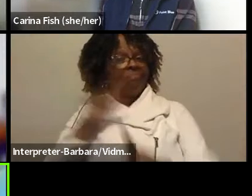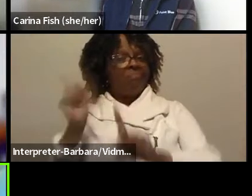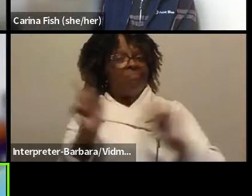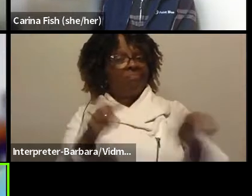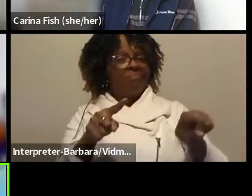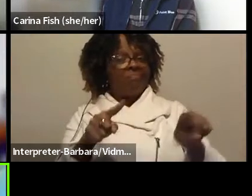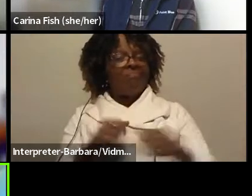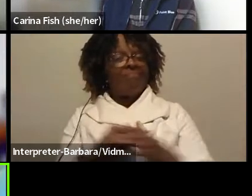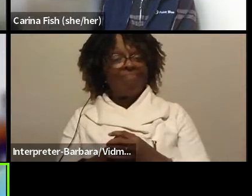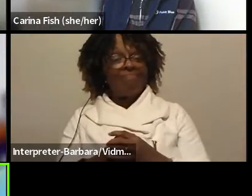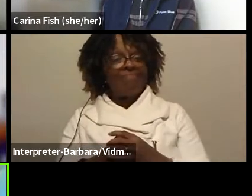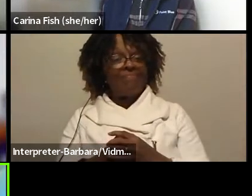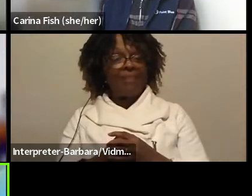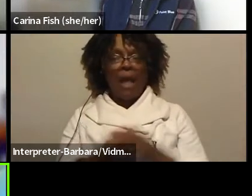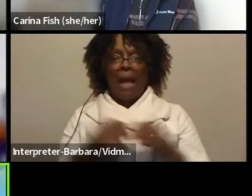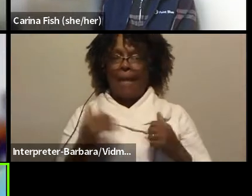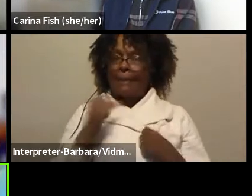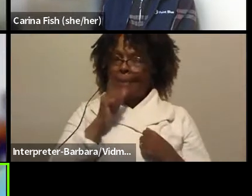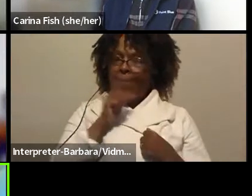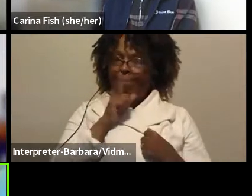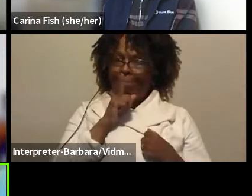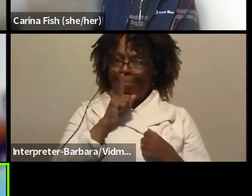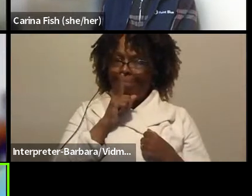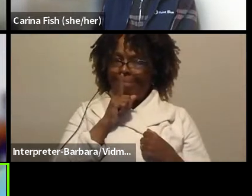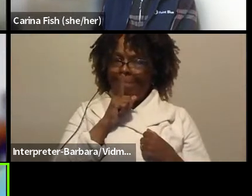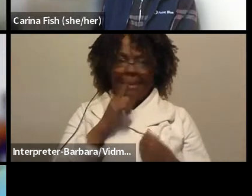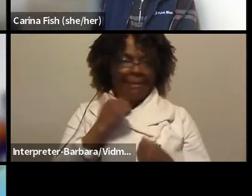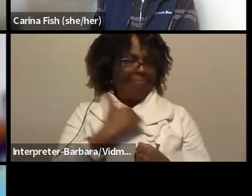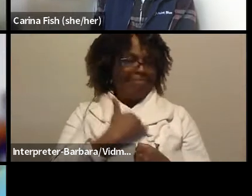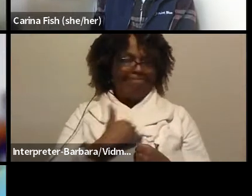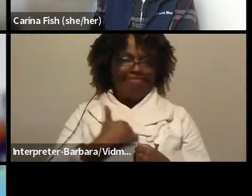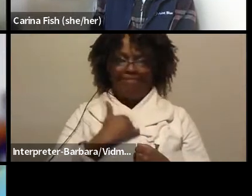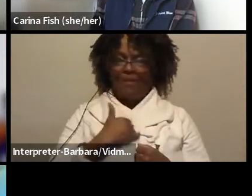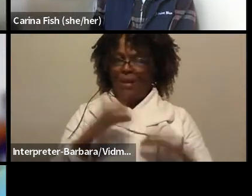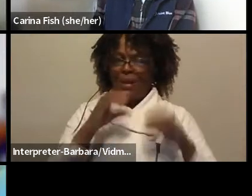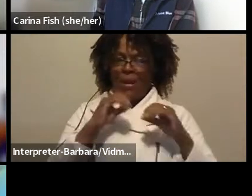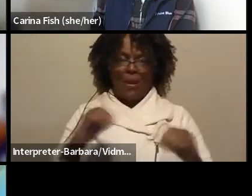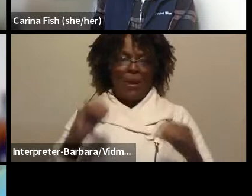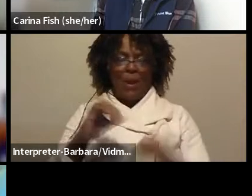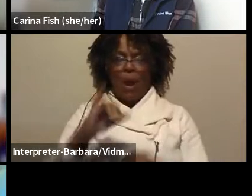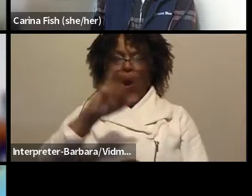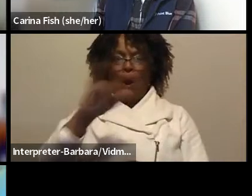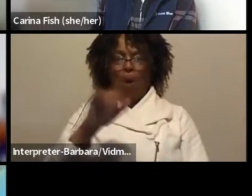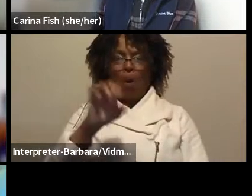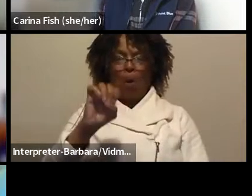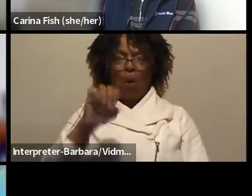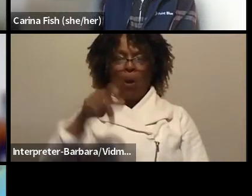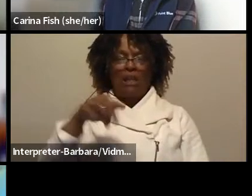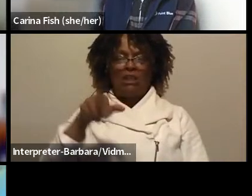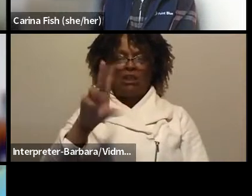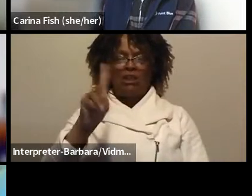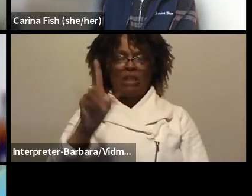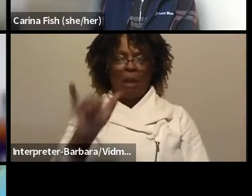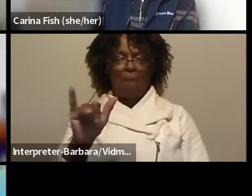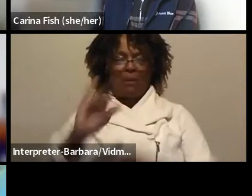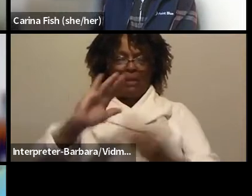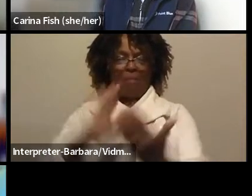I don't have the music that they have on the Jeopardy game, but let's just pretend. I got you. Da,